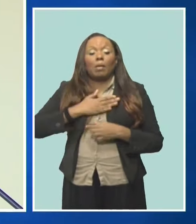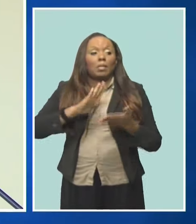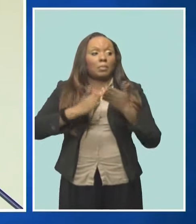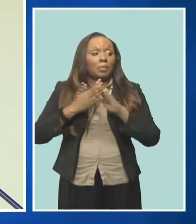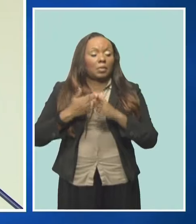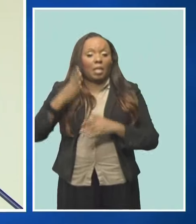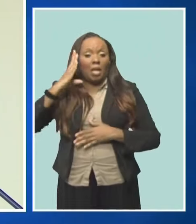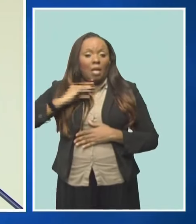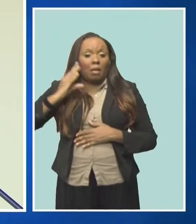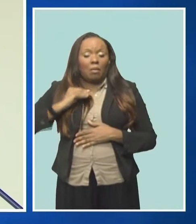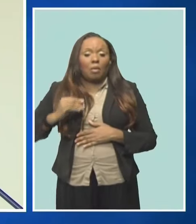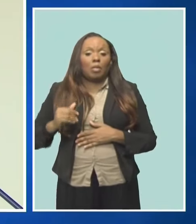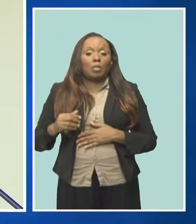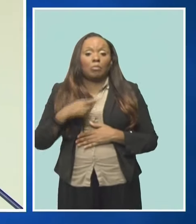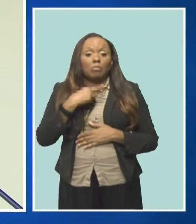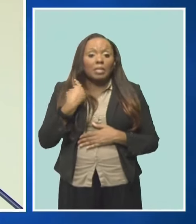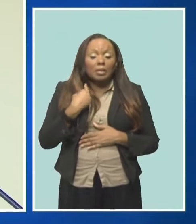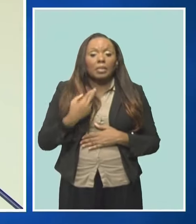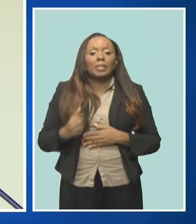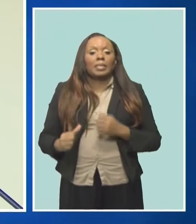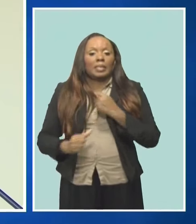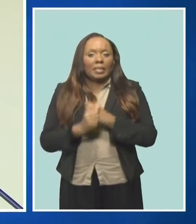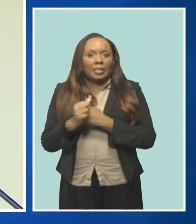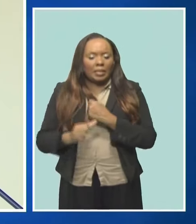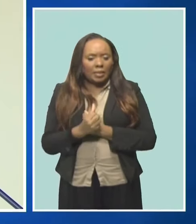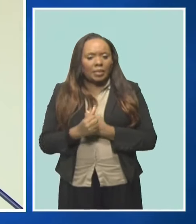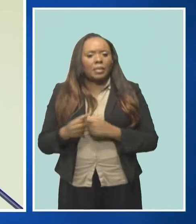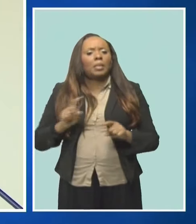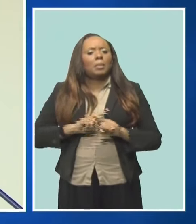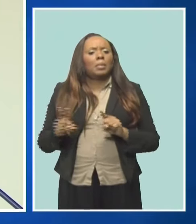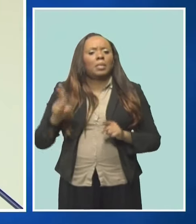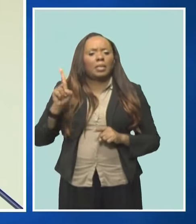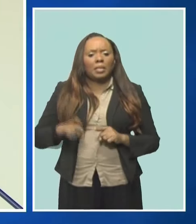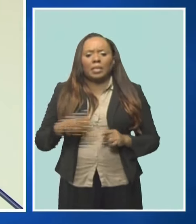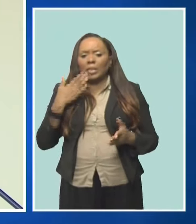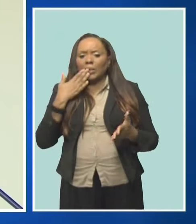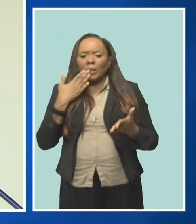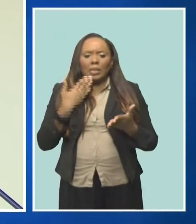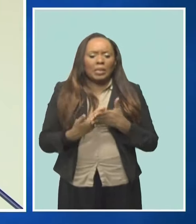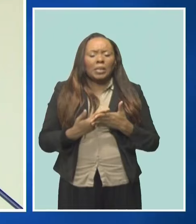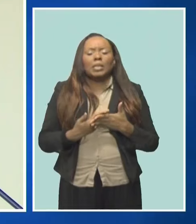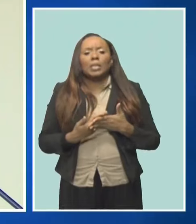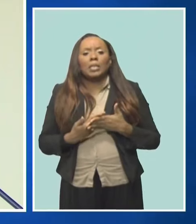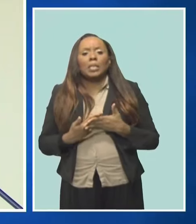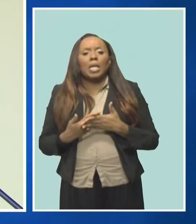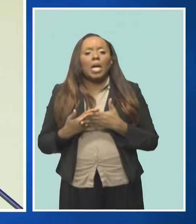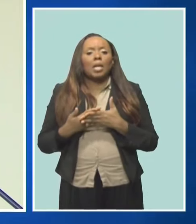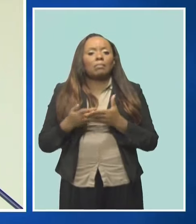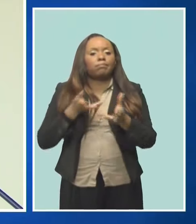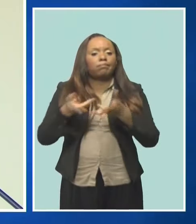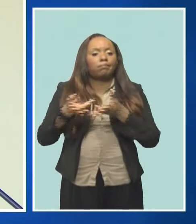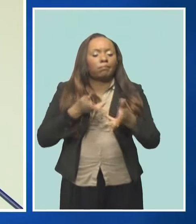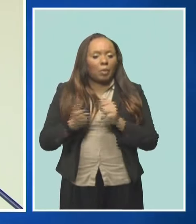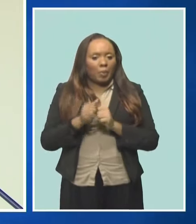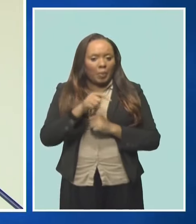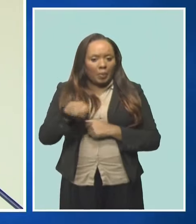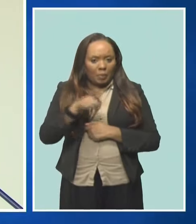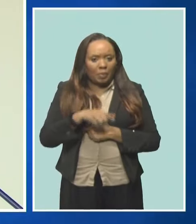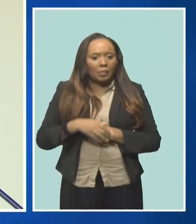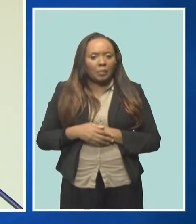which required a unified response from you. This training should have equipped you to face these challenges,